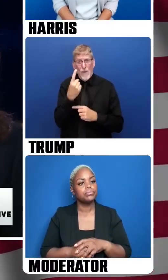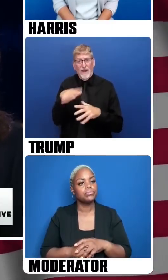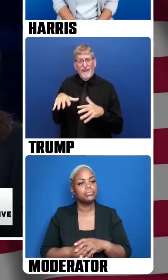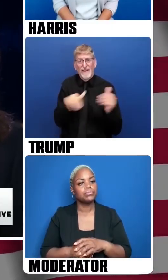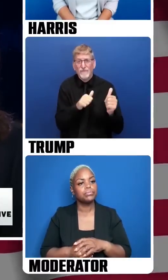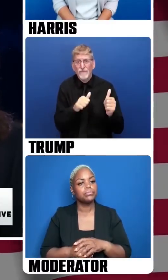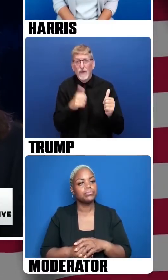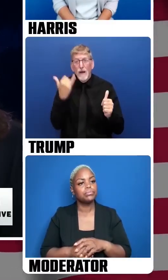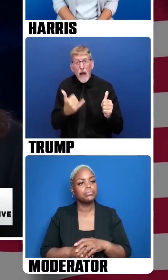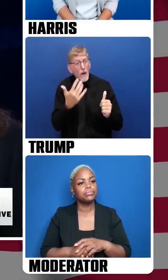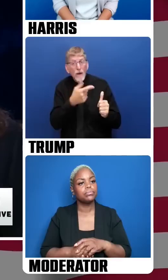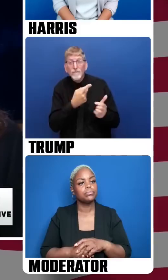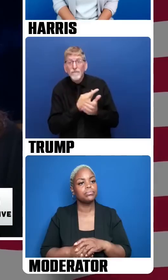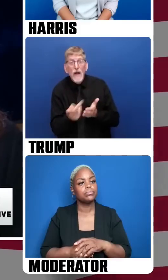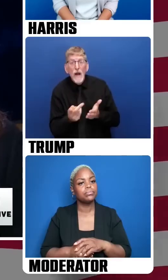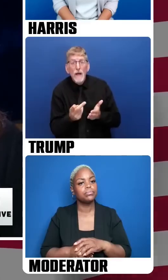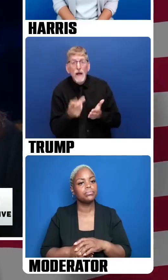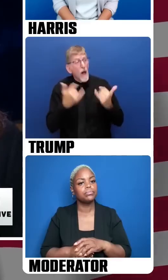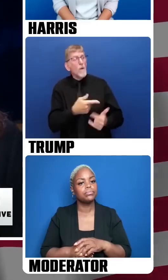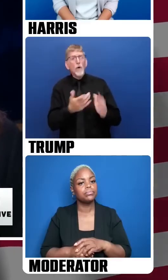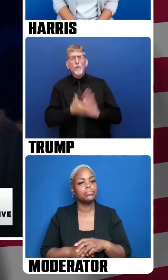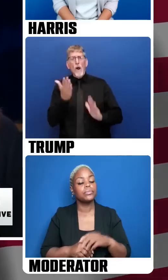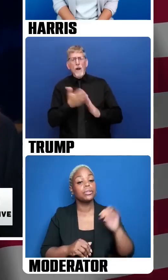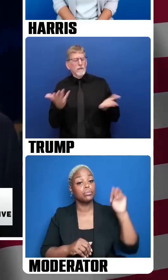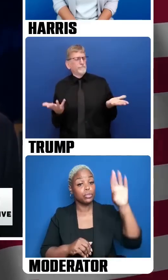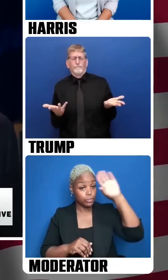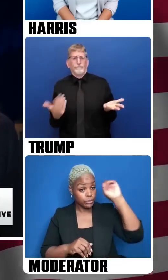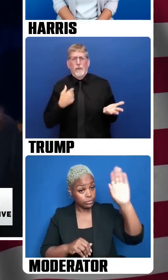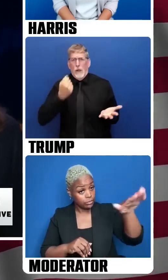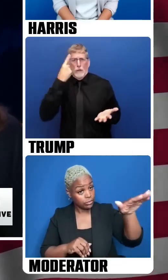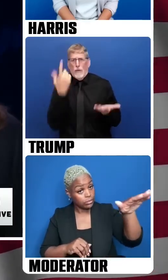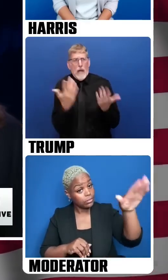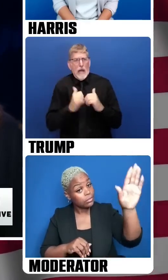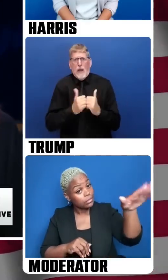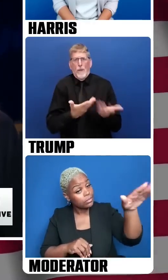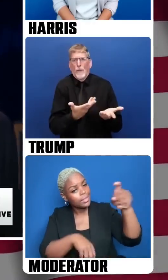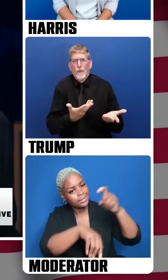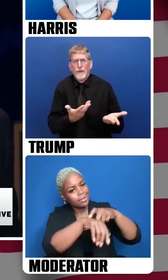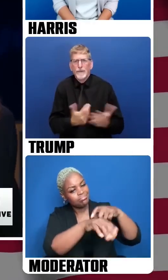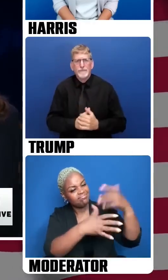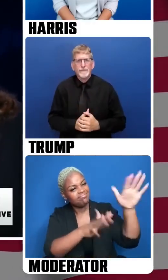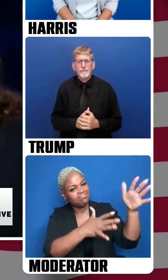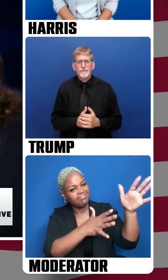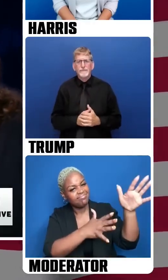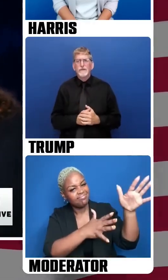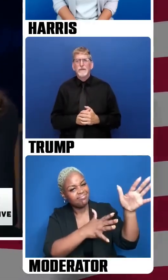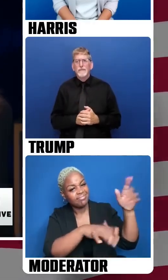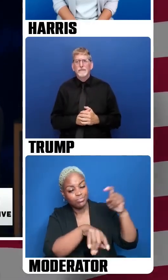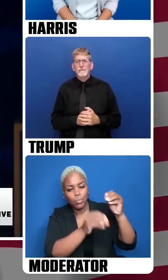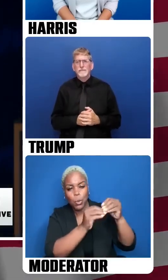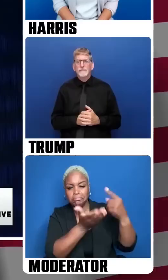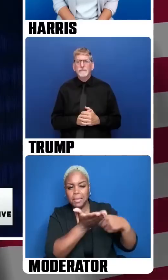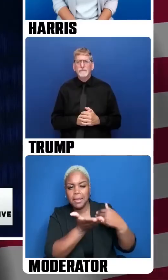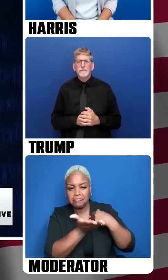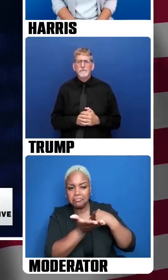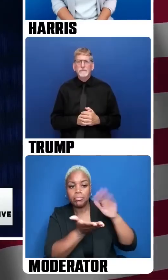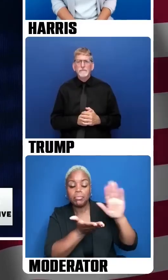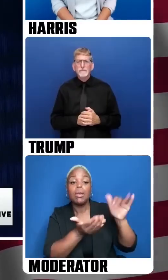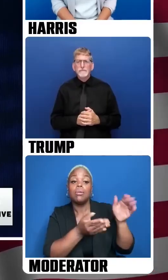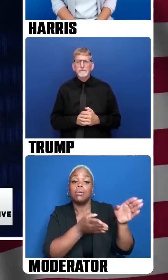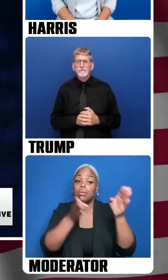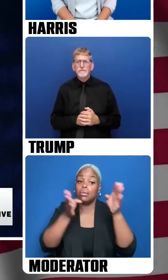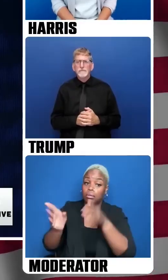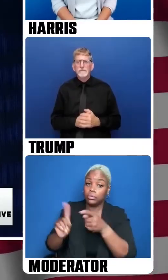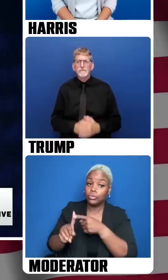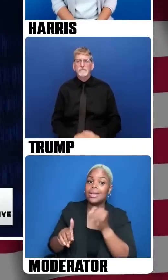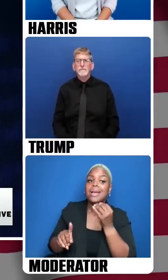I don't understand it, but I'm okay with it because your time is I think we're going to do very well. We've got a lot more to get to. Turning now to the Israel-Hamas war and the